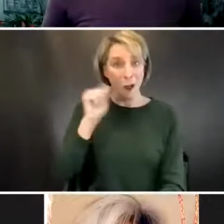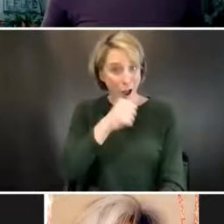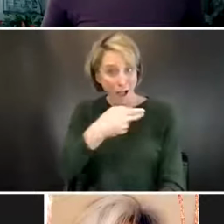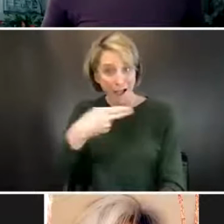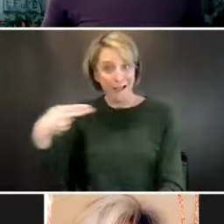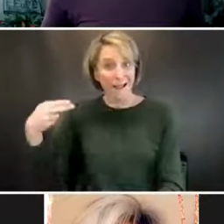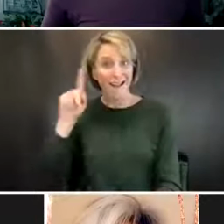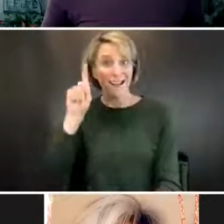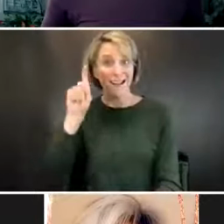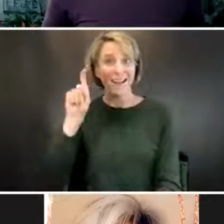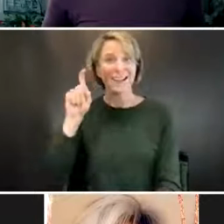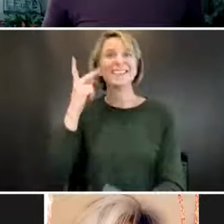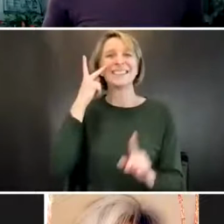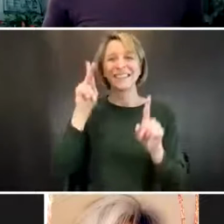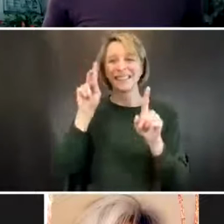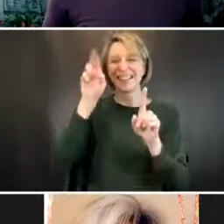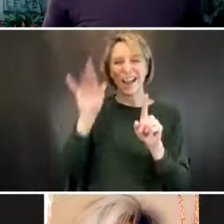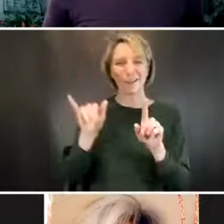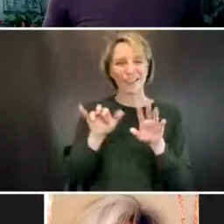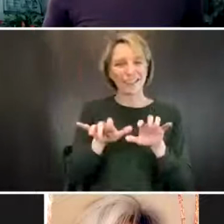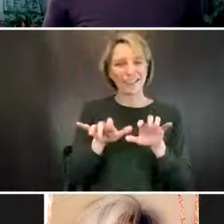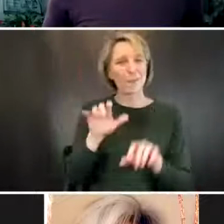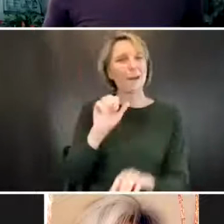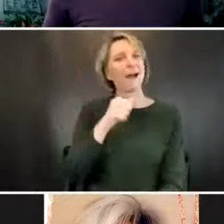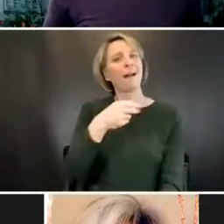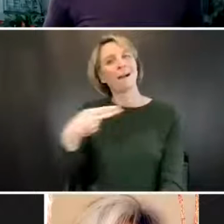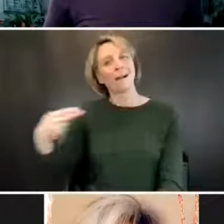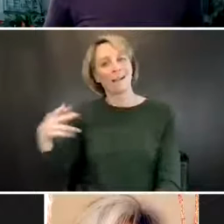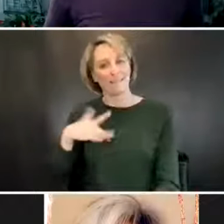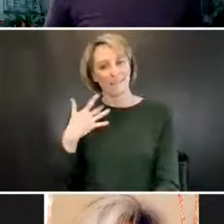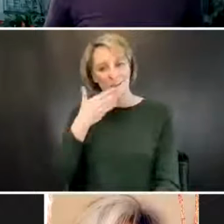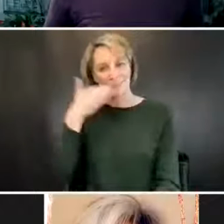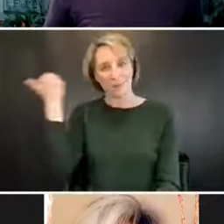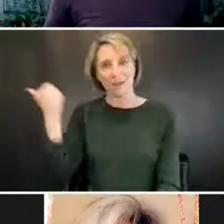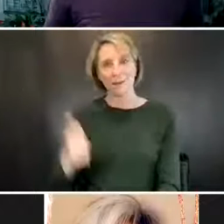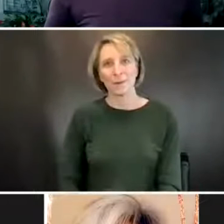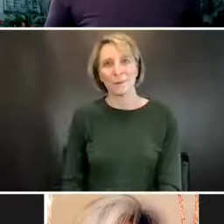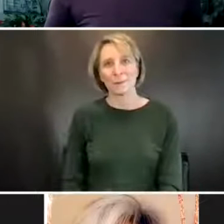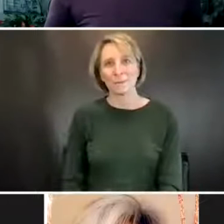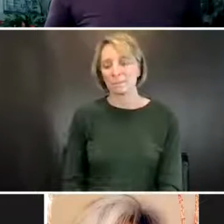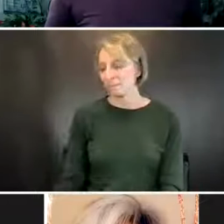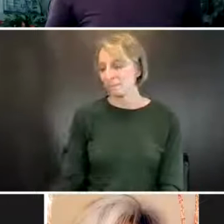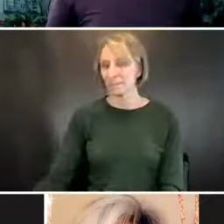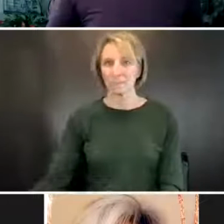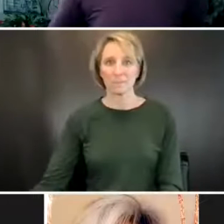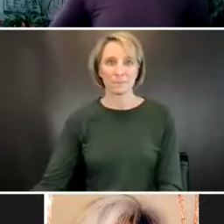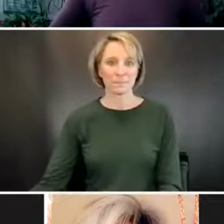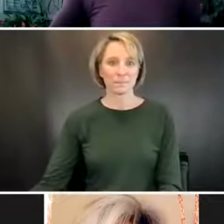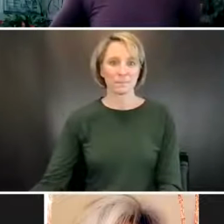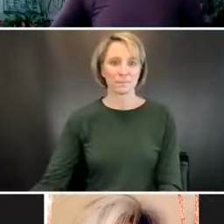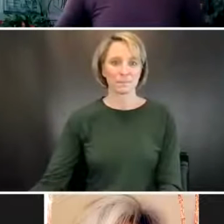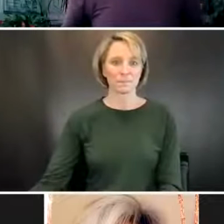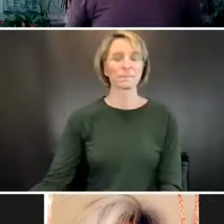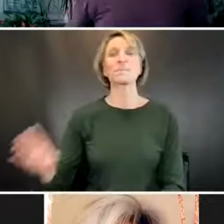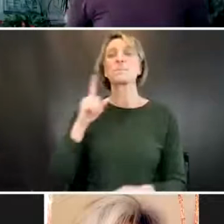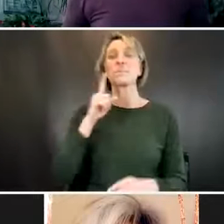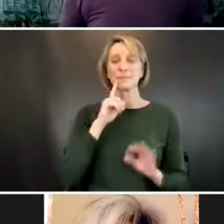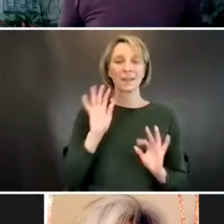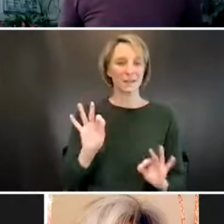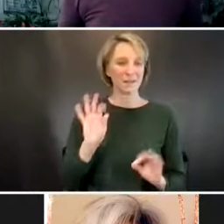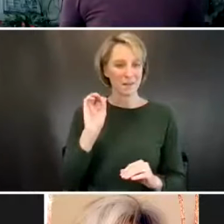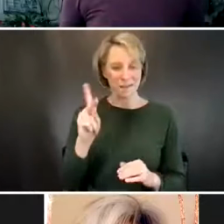Let's see in the chat. Oh, for some reason, it's not coming up. But anyways, we will